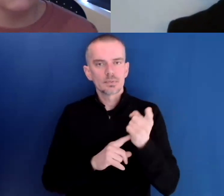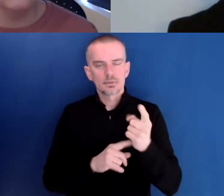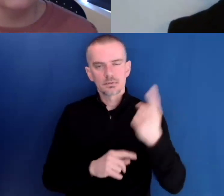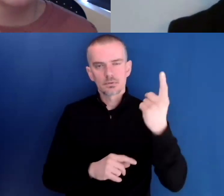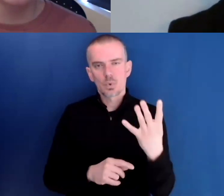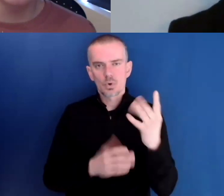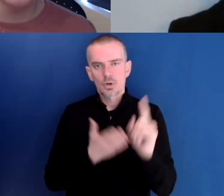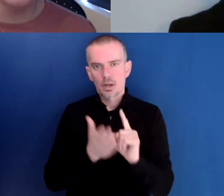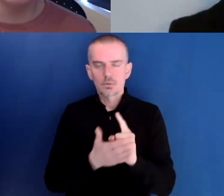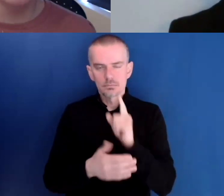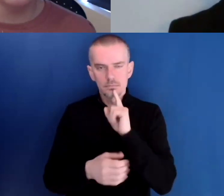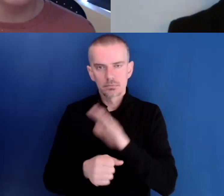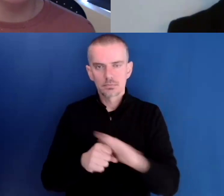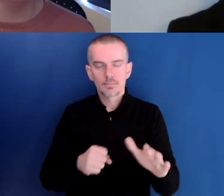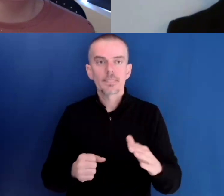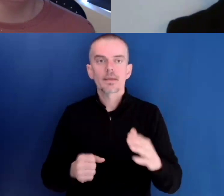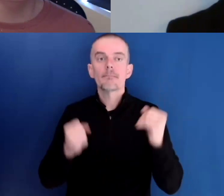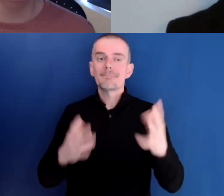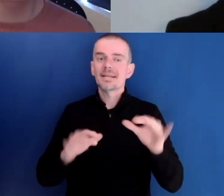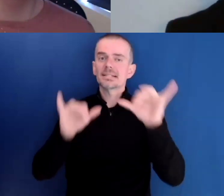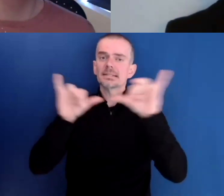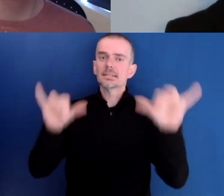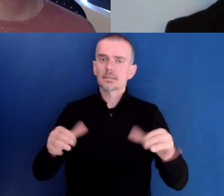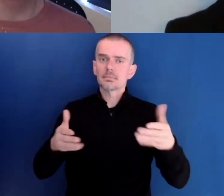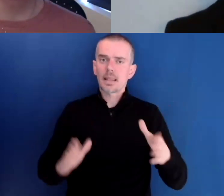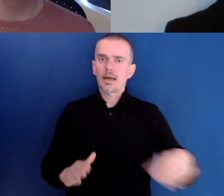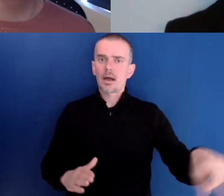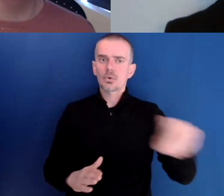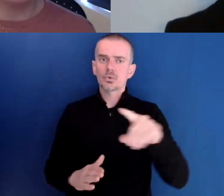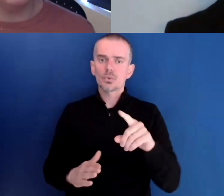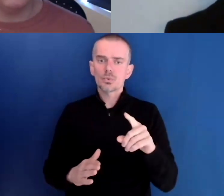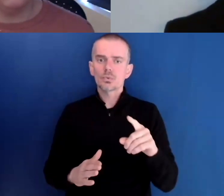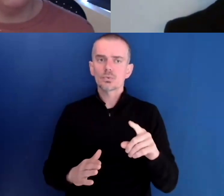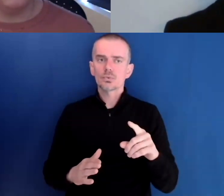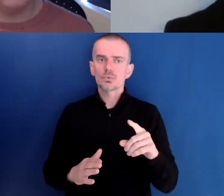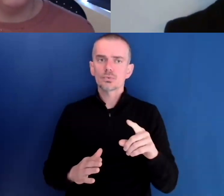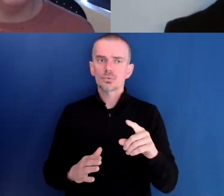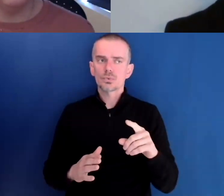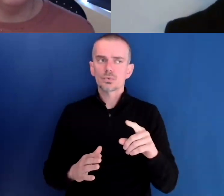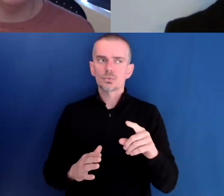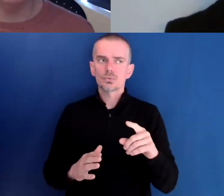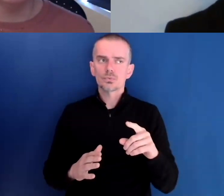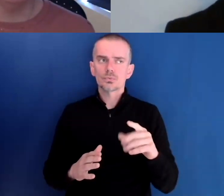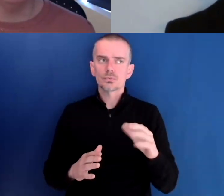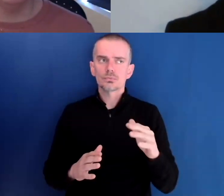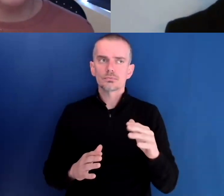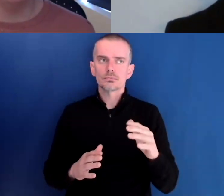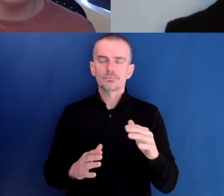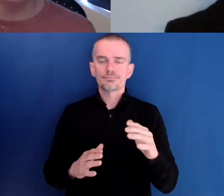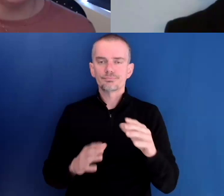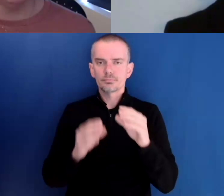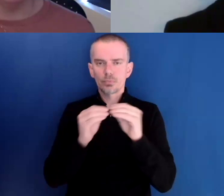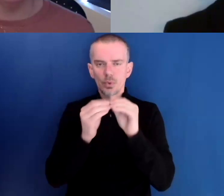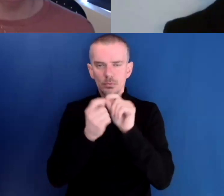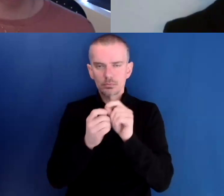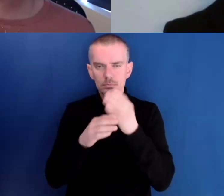There are a lot of systems that allow you to break it down by, so you could have